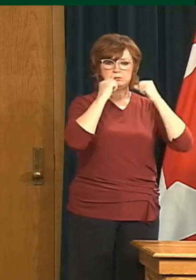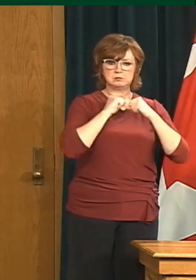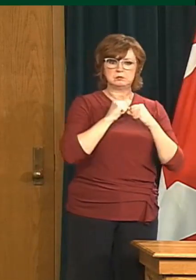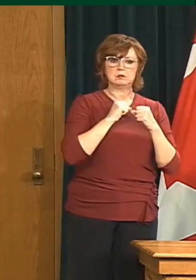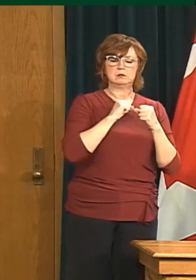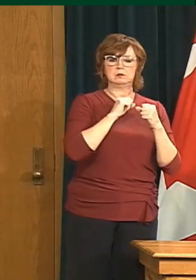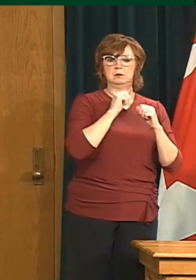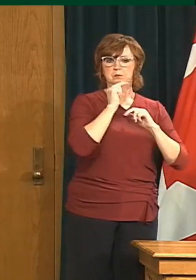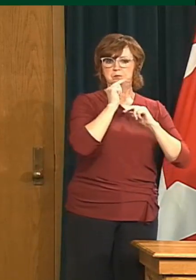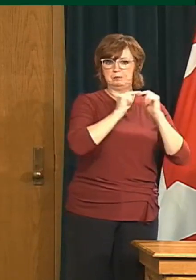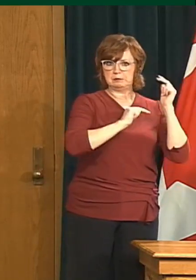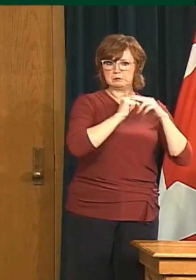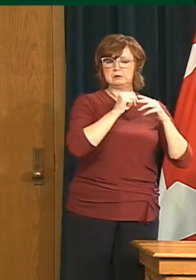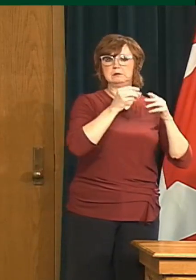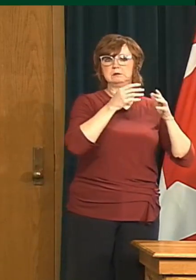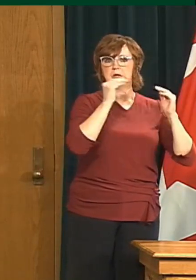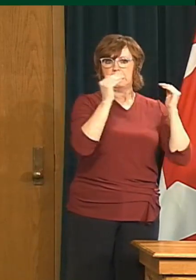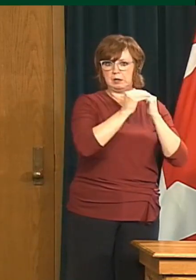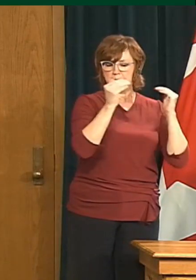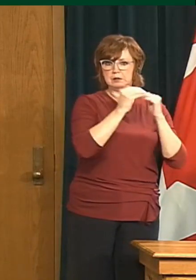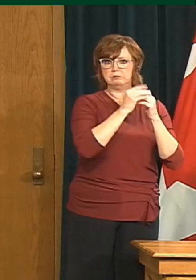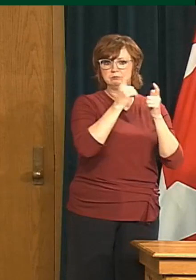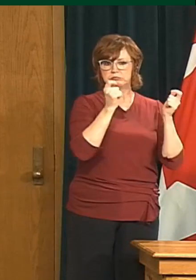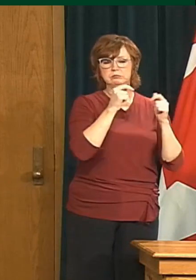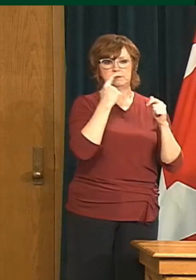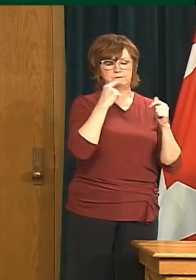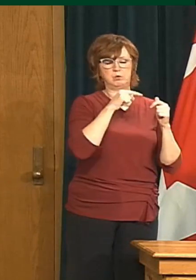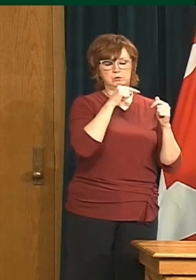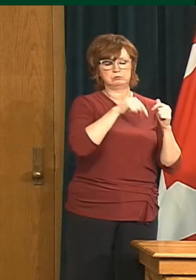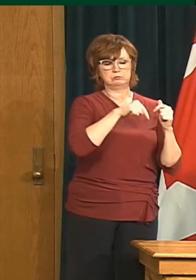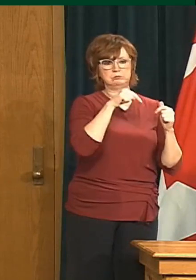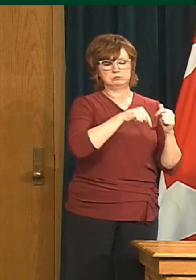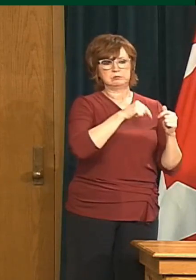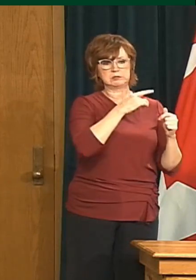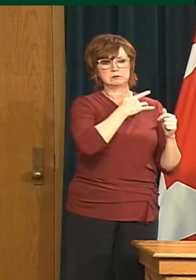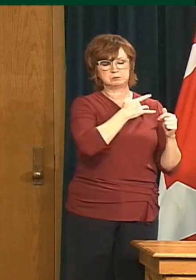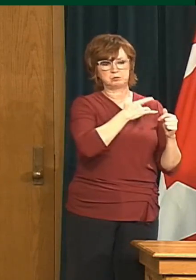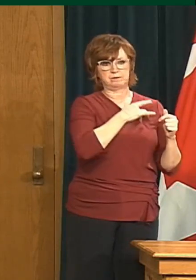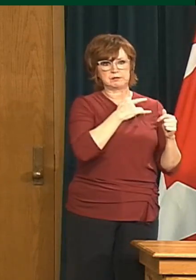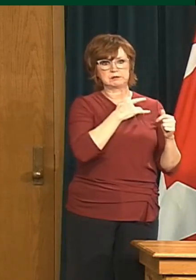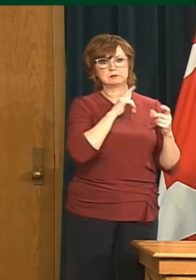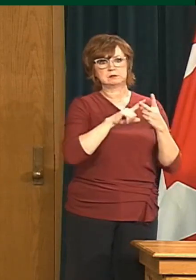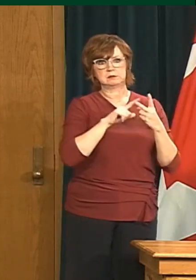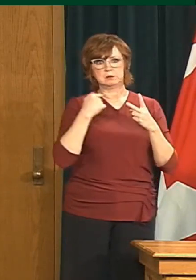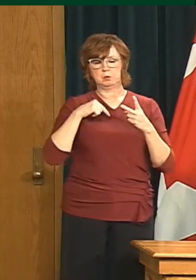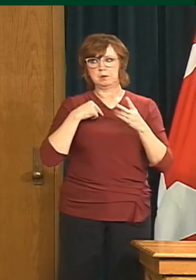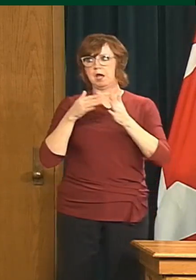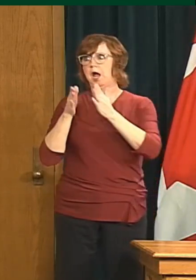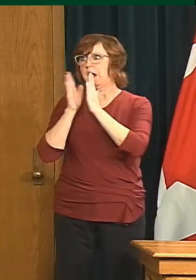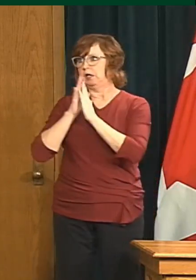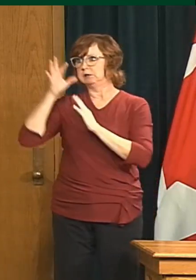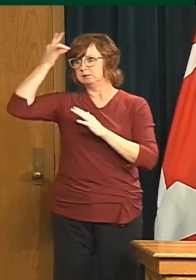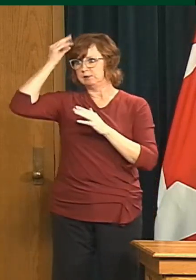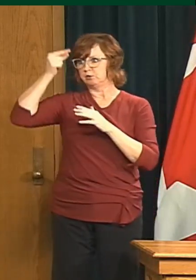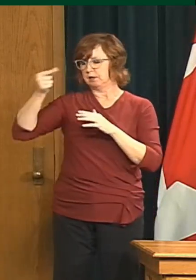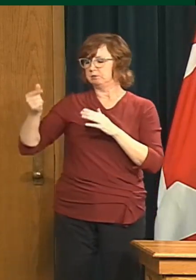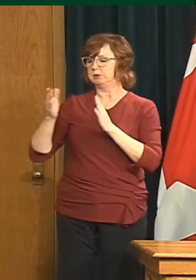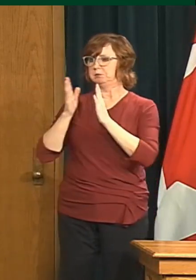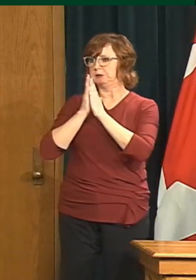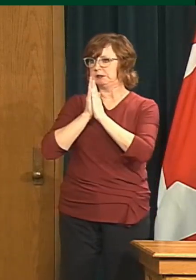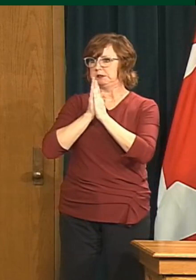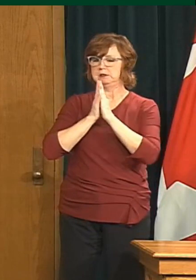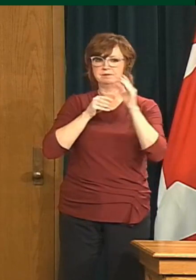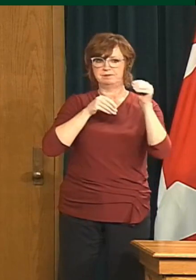Saskatchewan, something that we're looking at very seriously. We have asked the federal government to accelerate and make much more flexible the federal